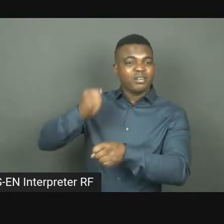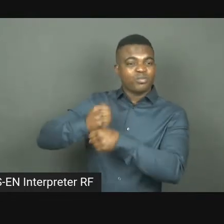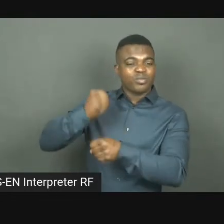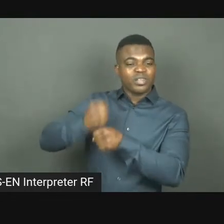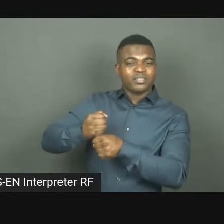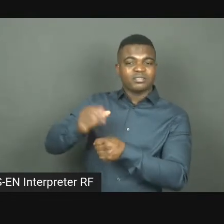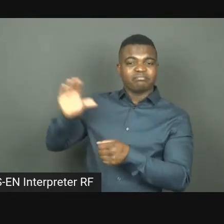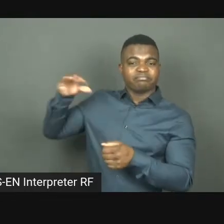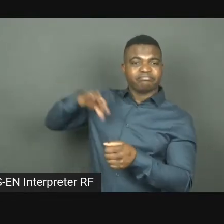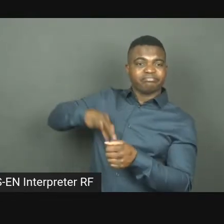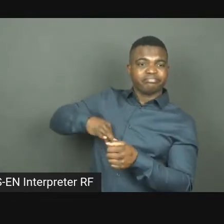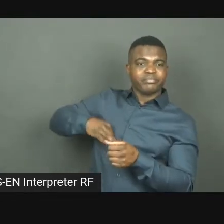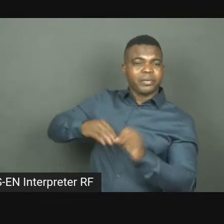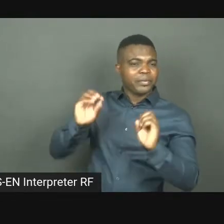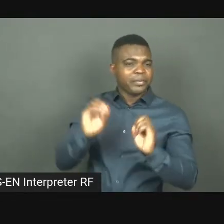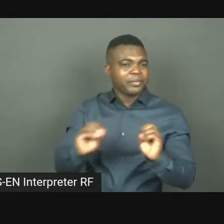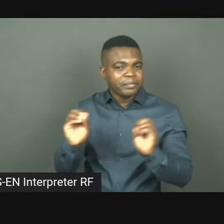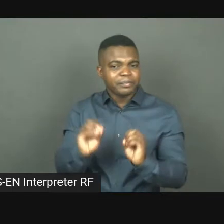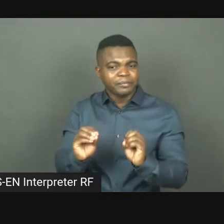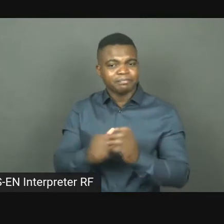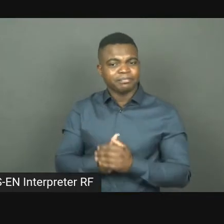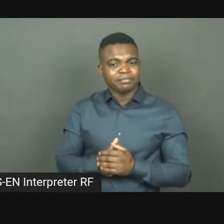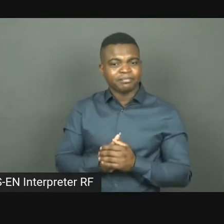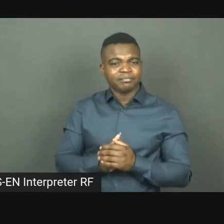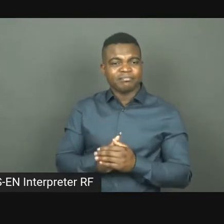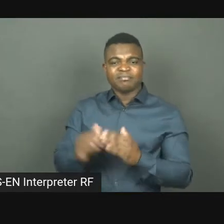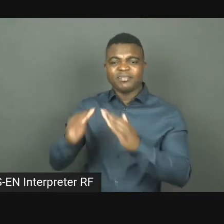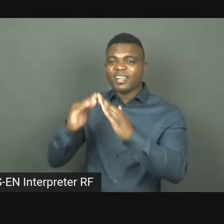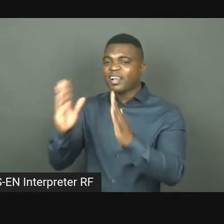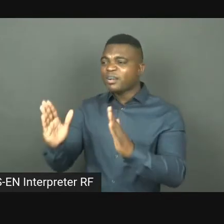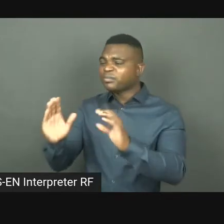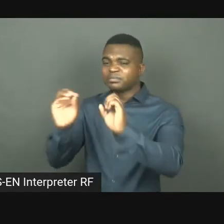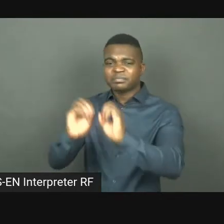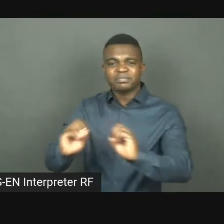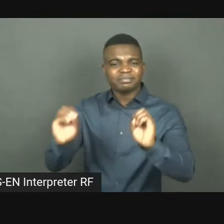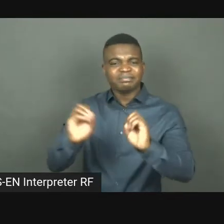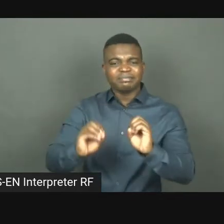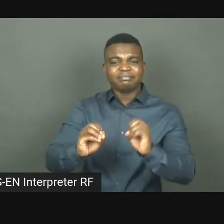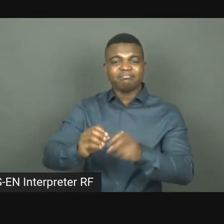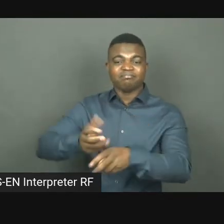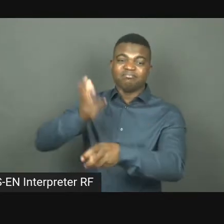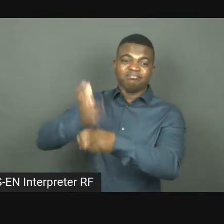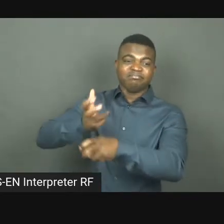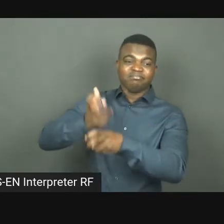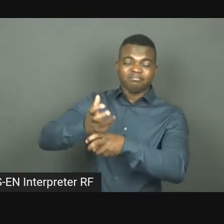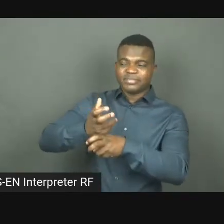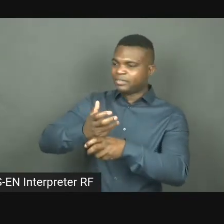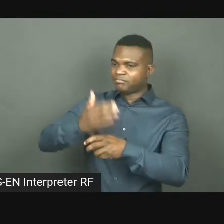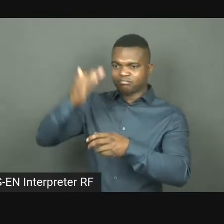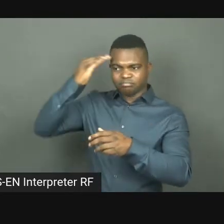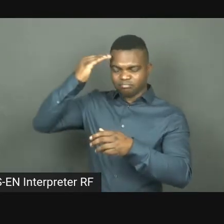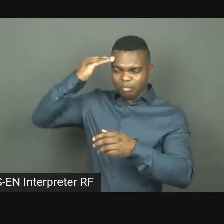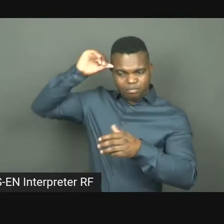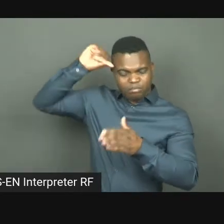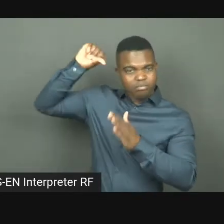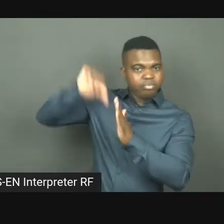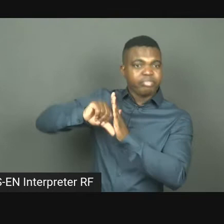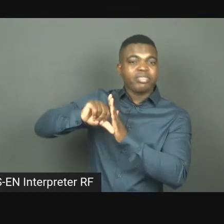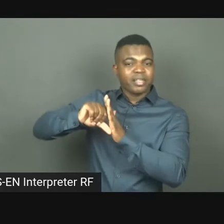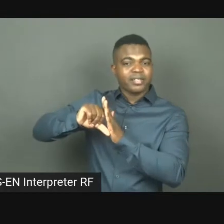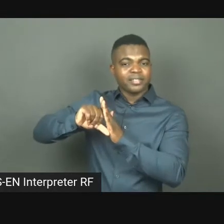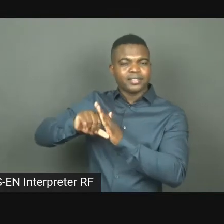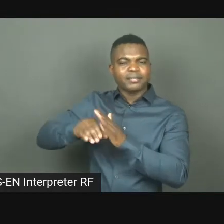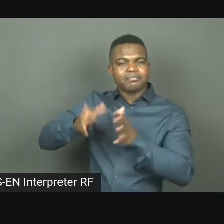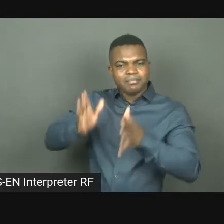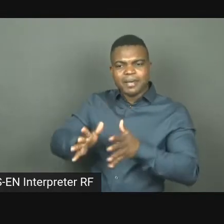urban cities advocating for the expansion of services beyond large urban centers and